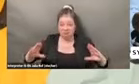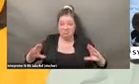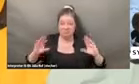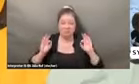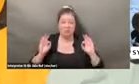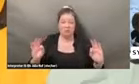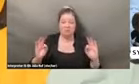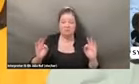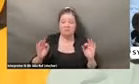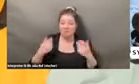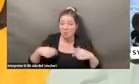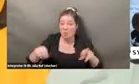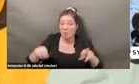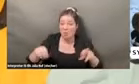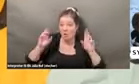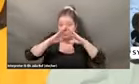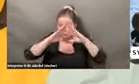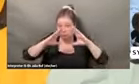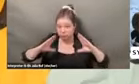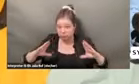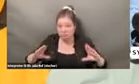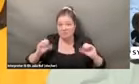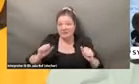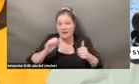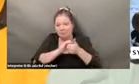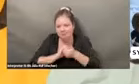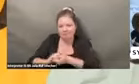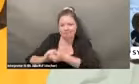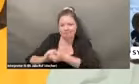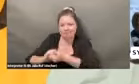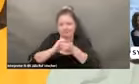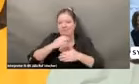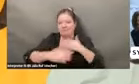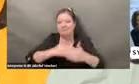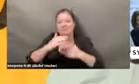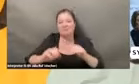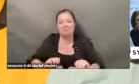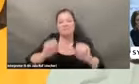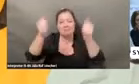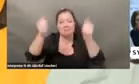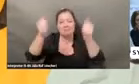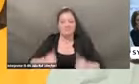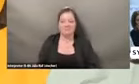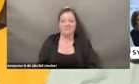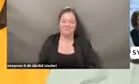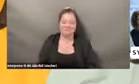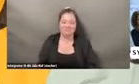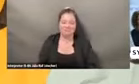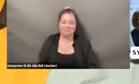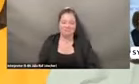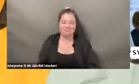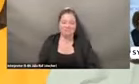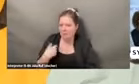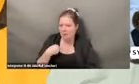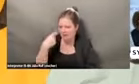together can make this happen. I think that was